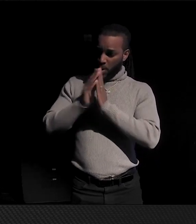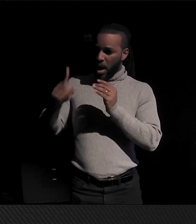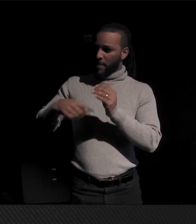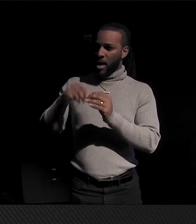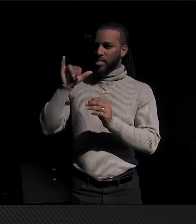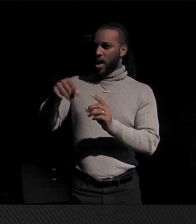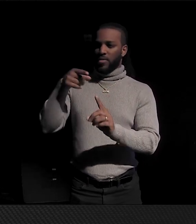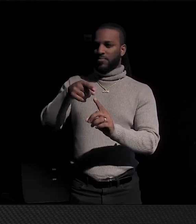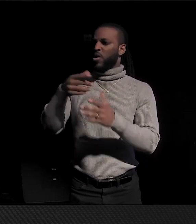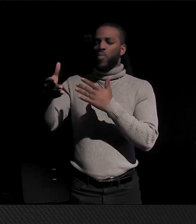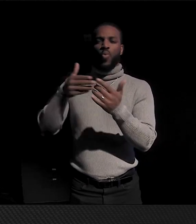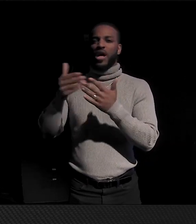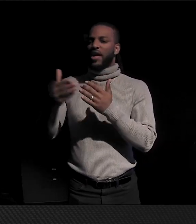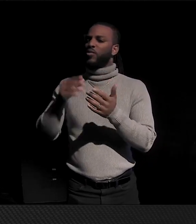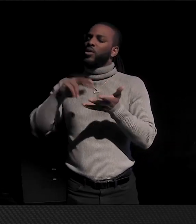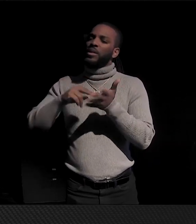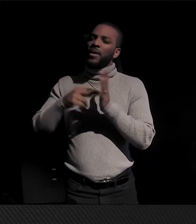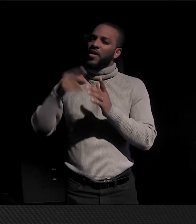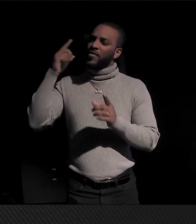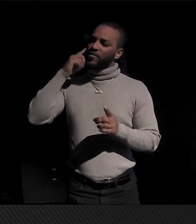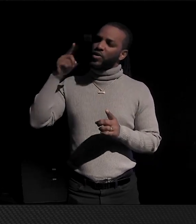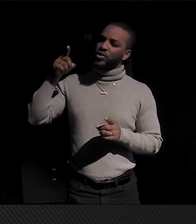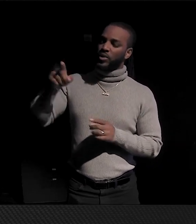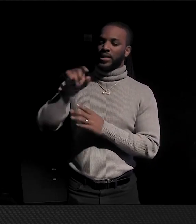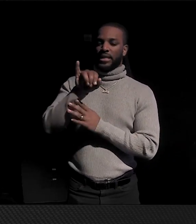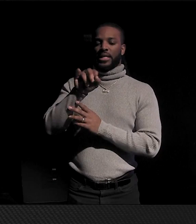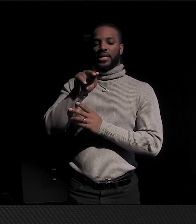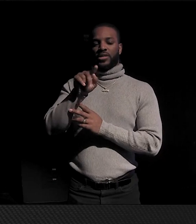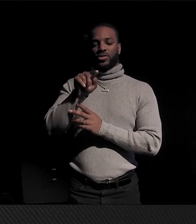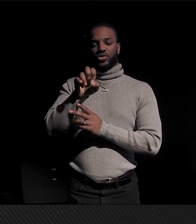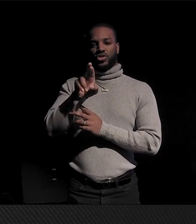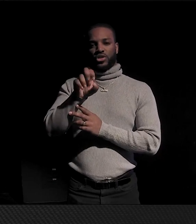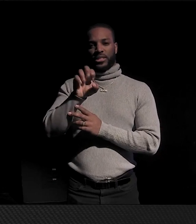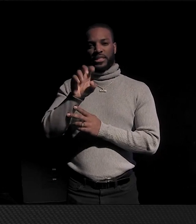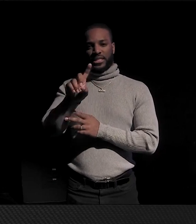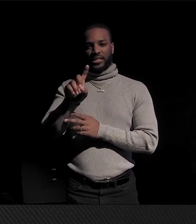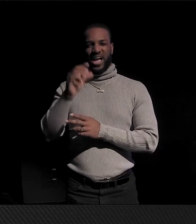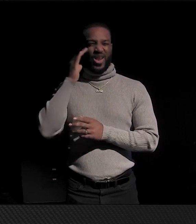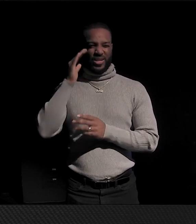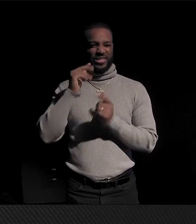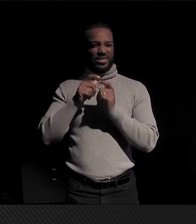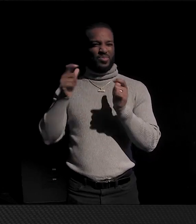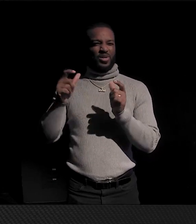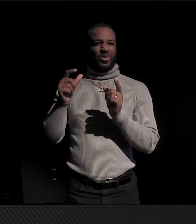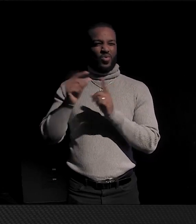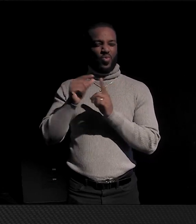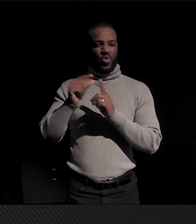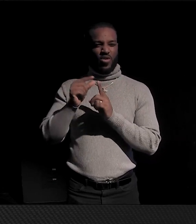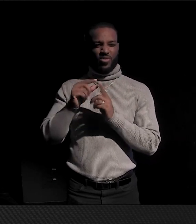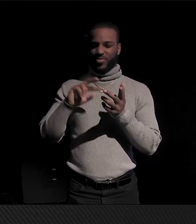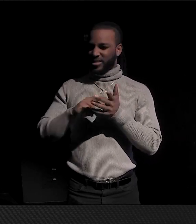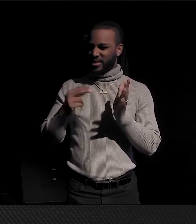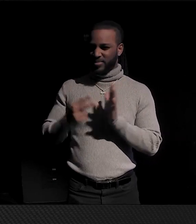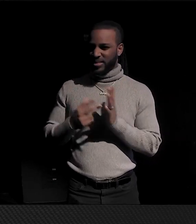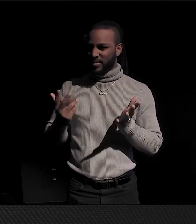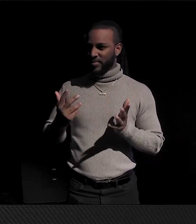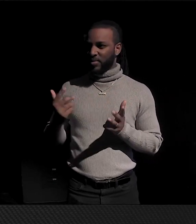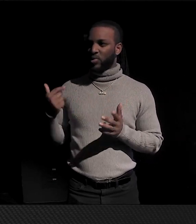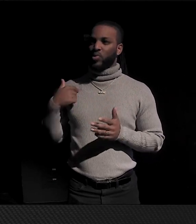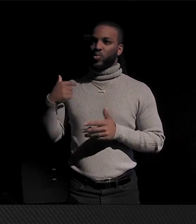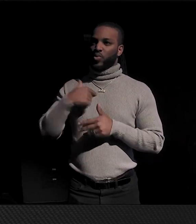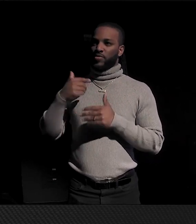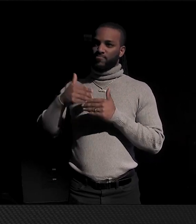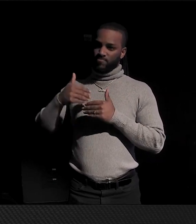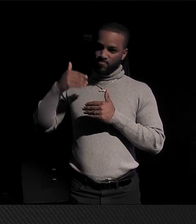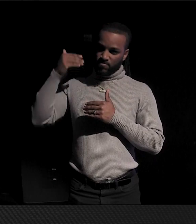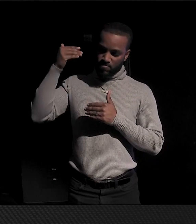does it look like for you to intercede? I know that's a big word that we use in church at times, But what we're actually saying is we're stepping in on behalf of